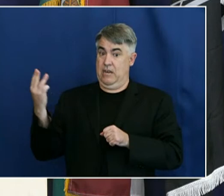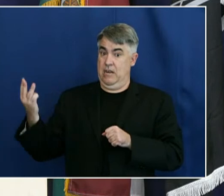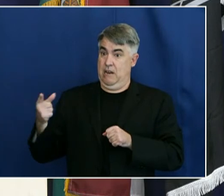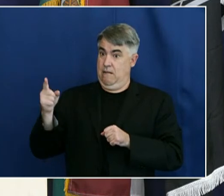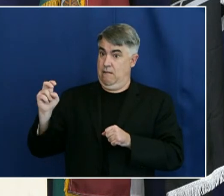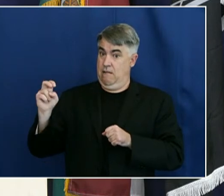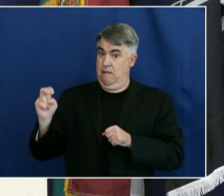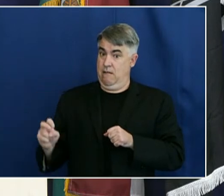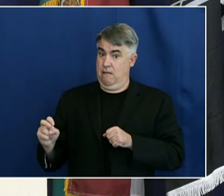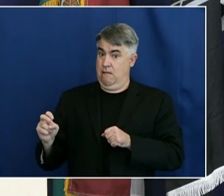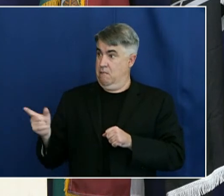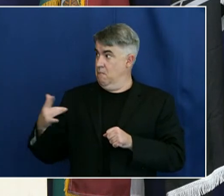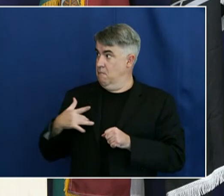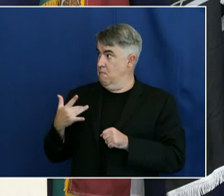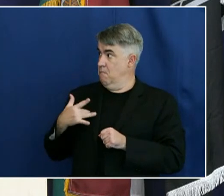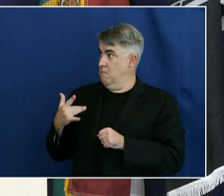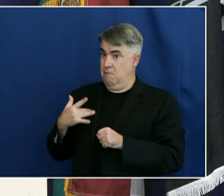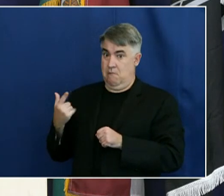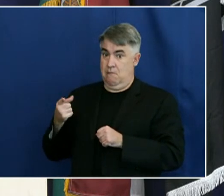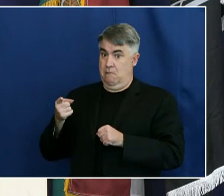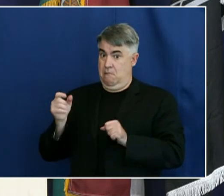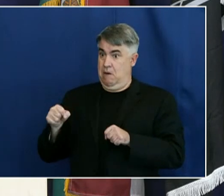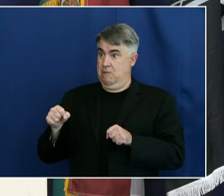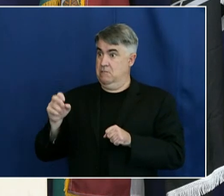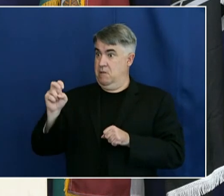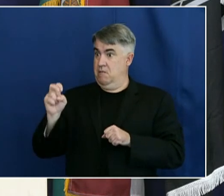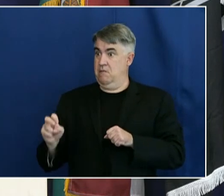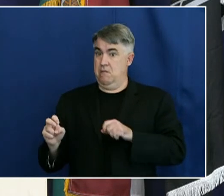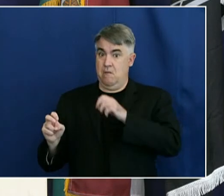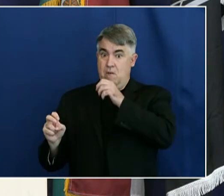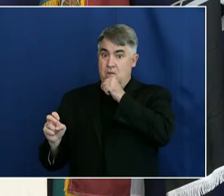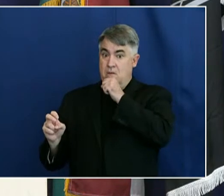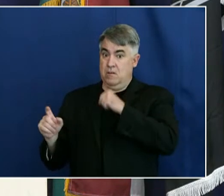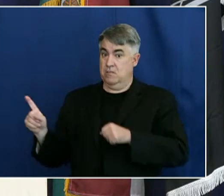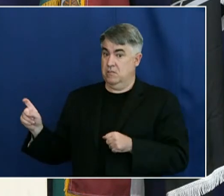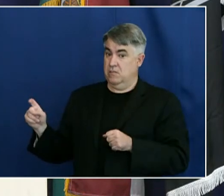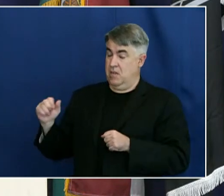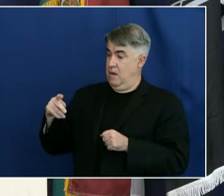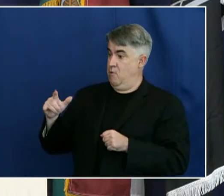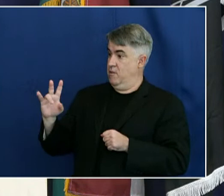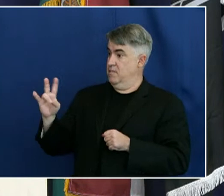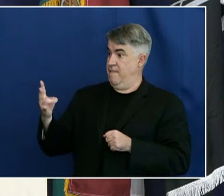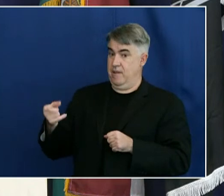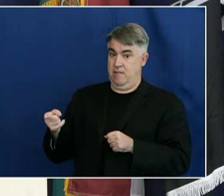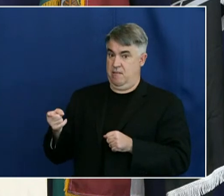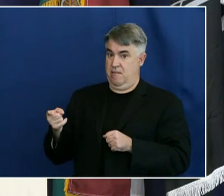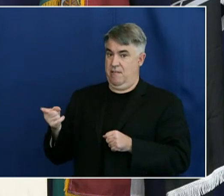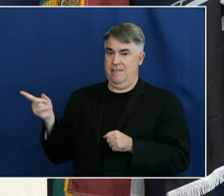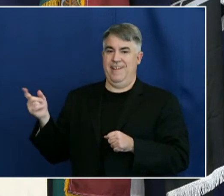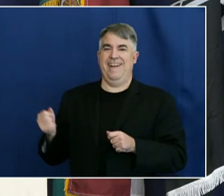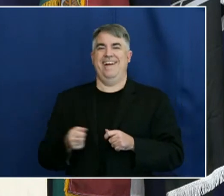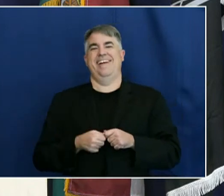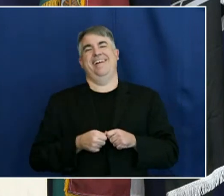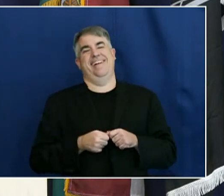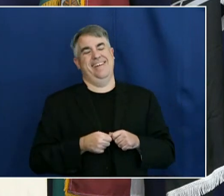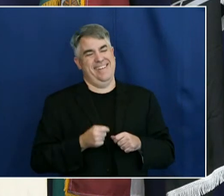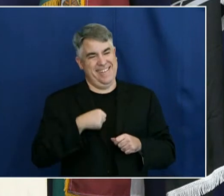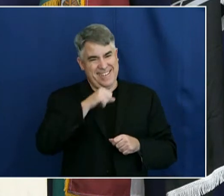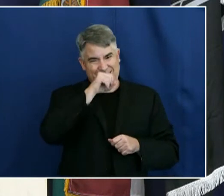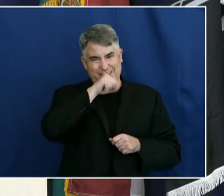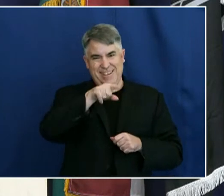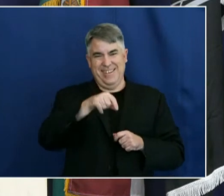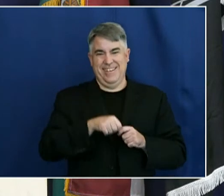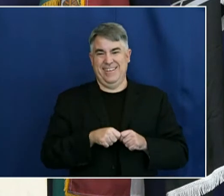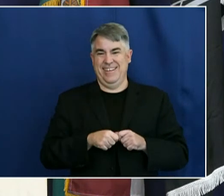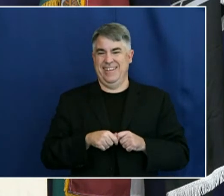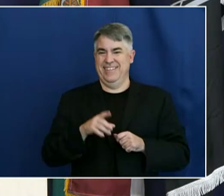seeing, is that a likely scenario? Is there any shot that we could reach orange on April 7th? You know, Derek, you've been around there for a little bit